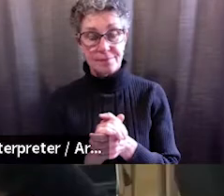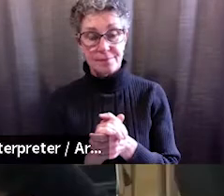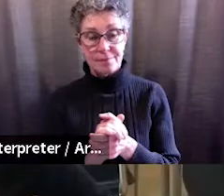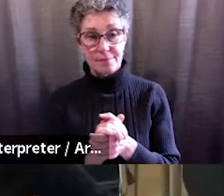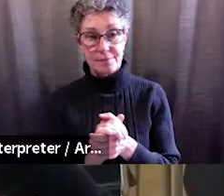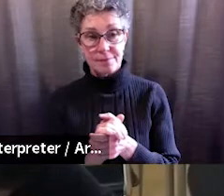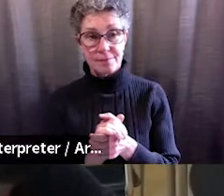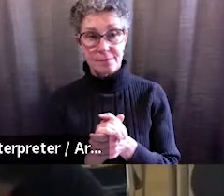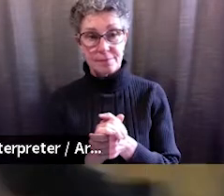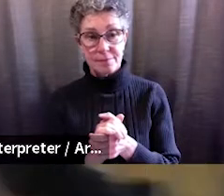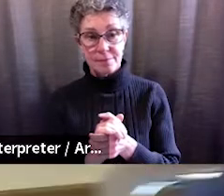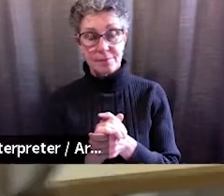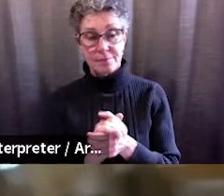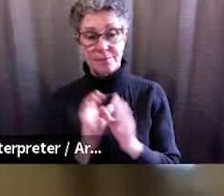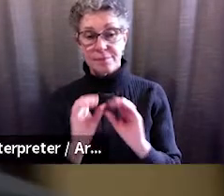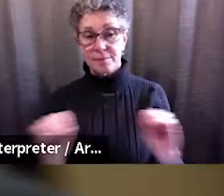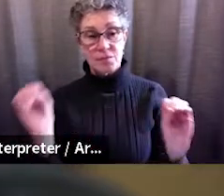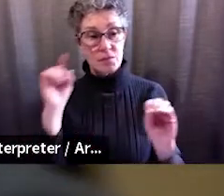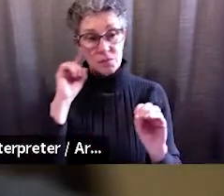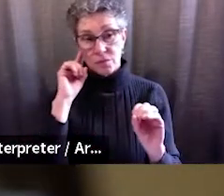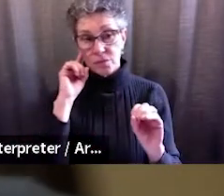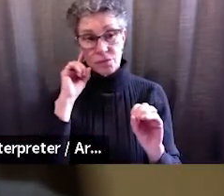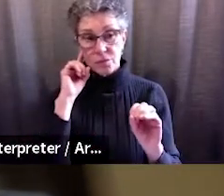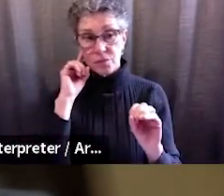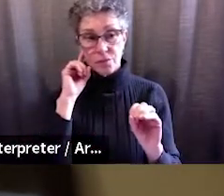There's no sound. No volume.